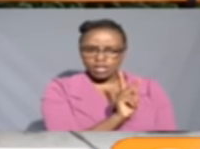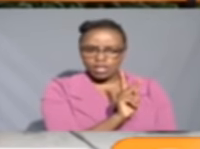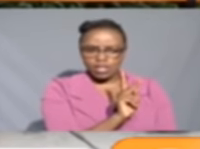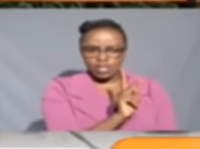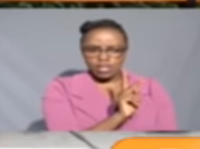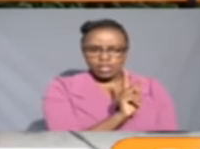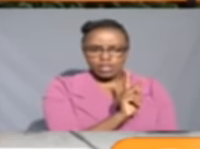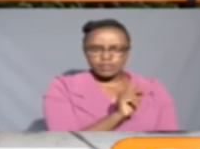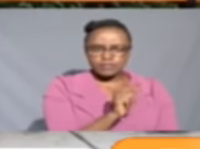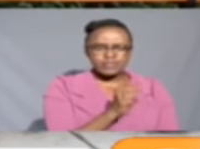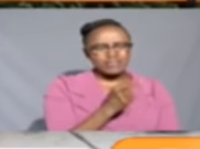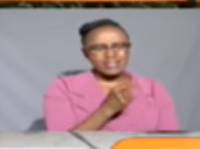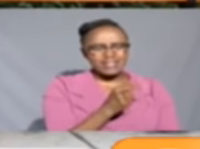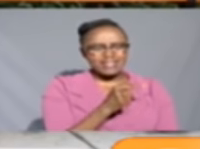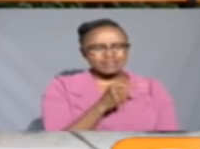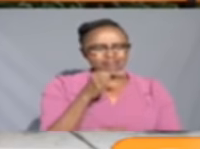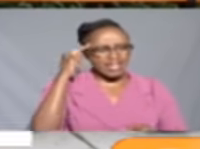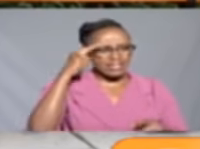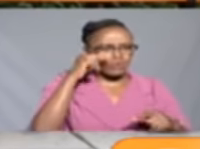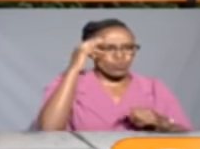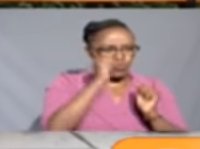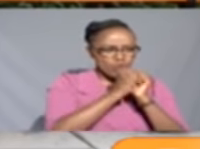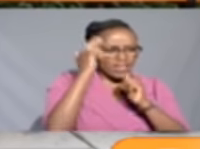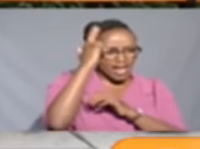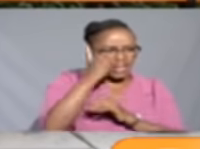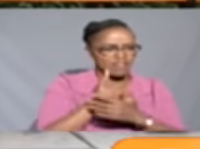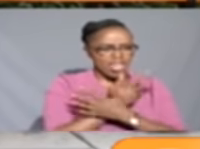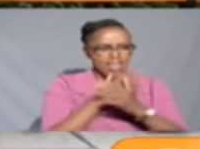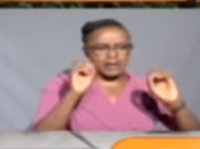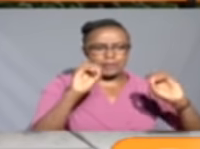it's been intentionally created. Yes. Yeah, so there is none.